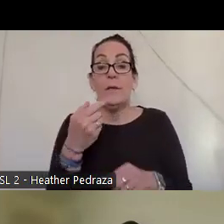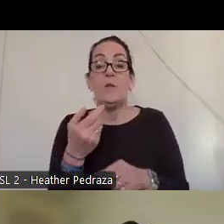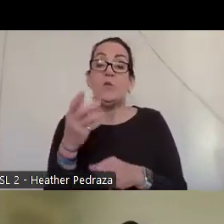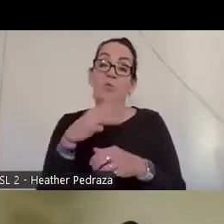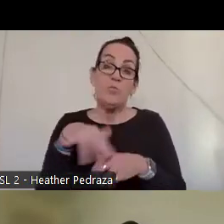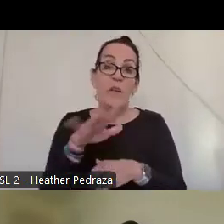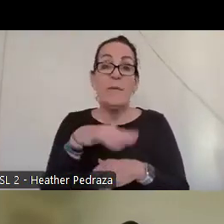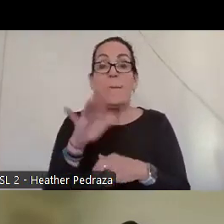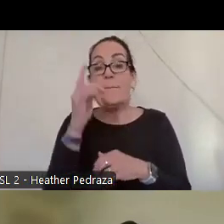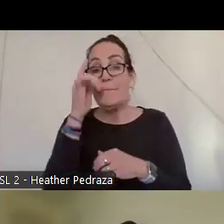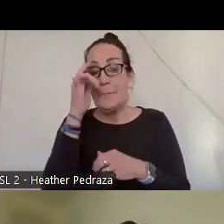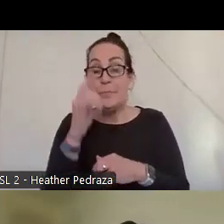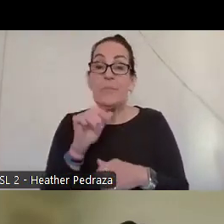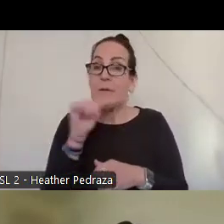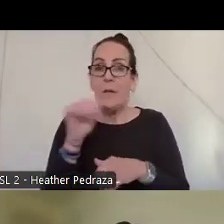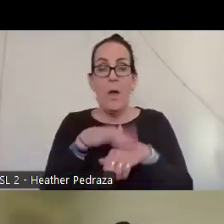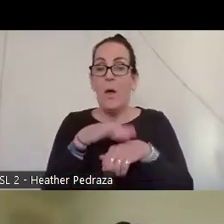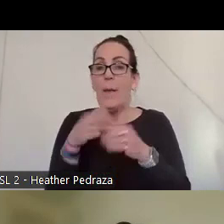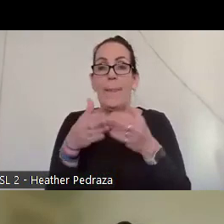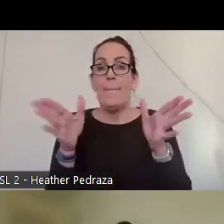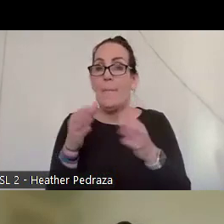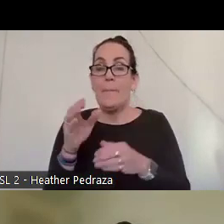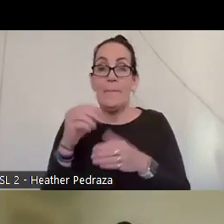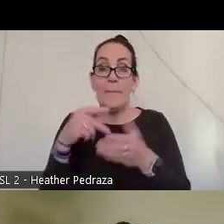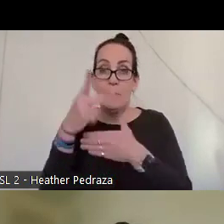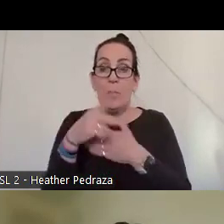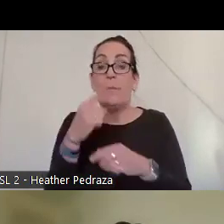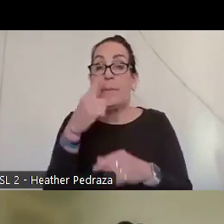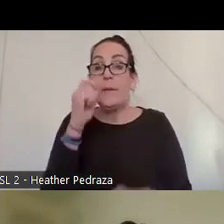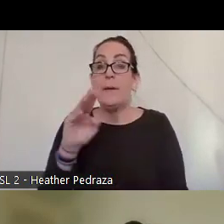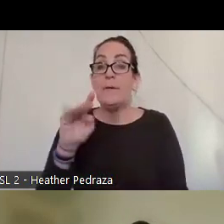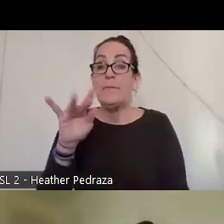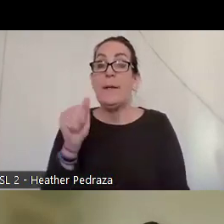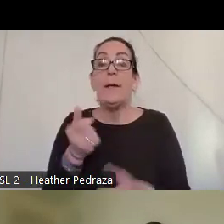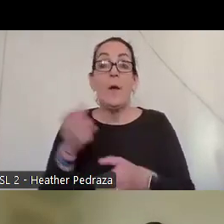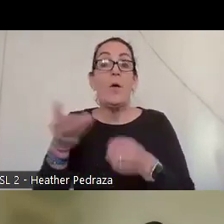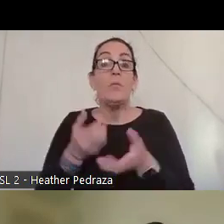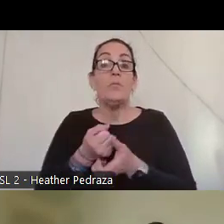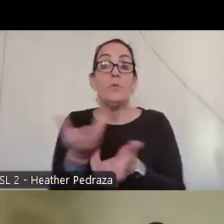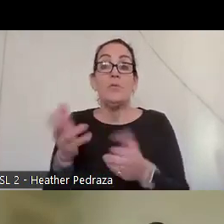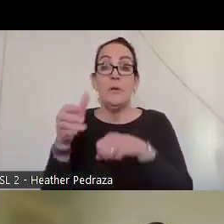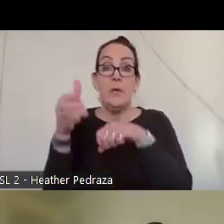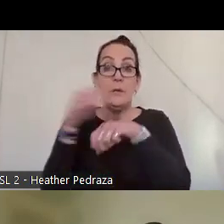and not on the public program, because Medi-Cal also does provide coverage. So